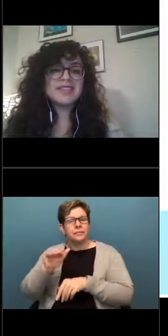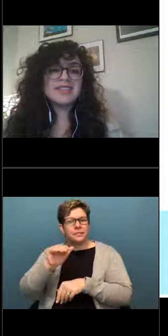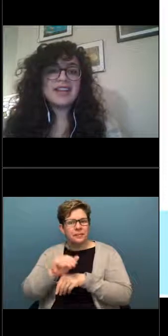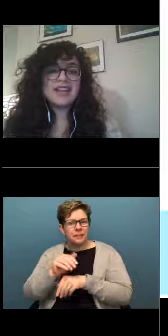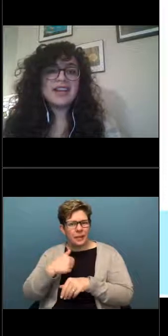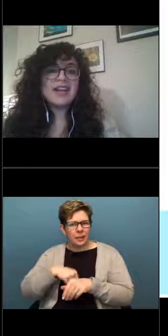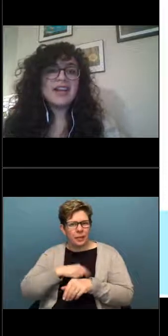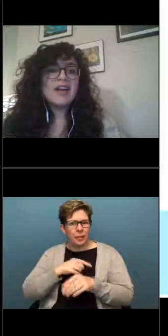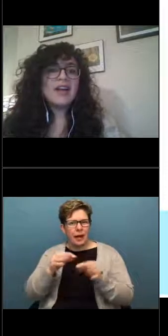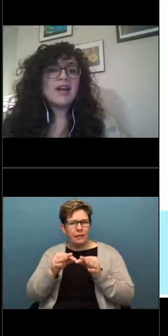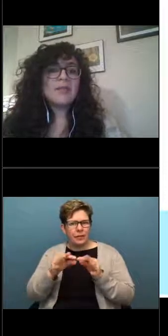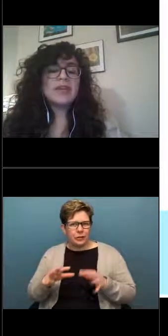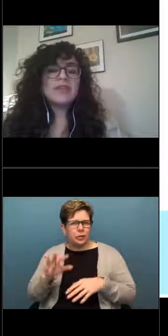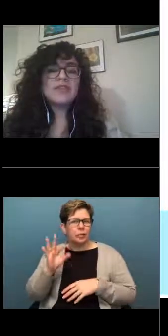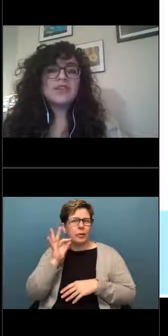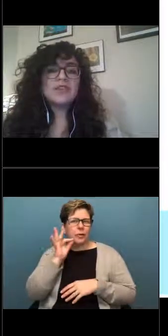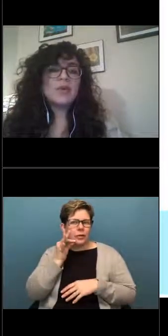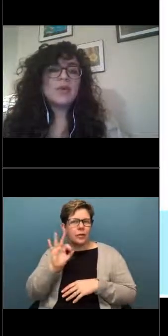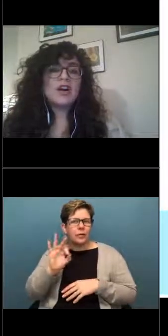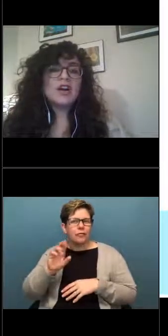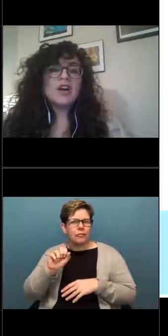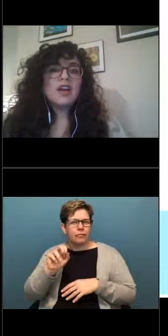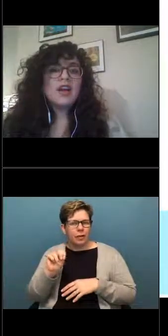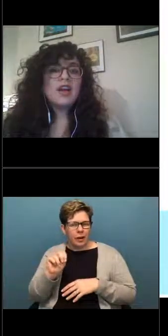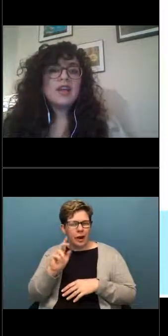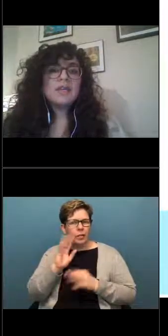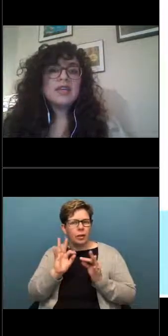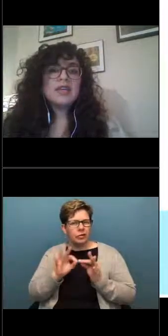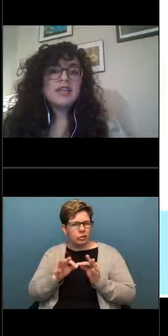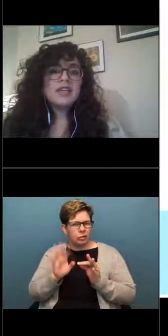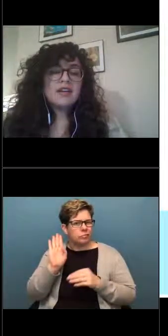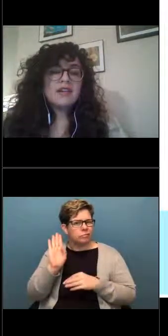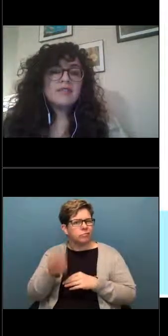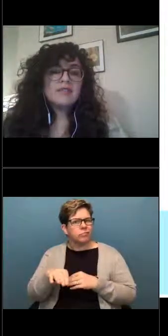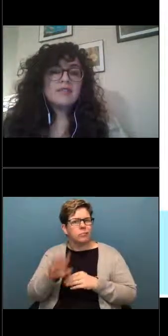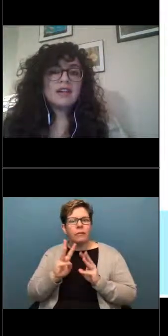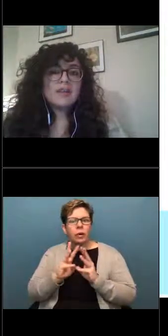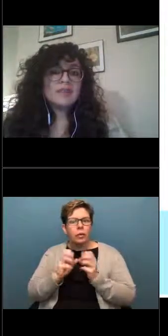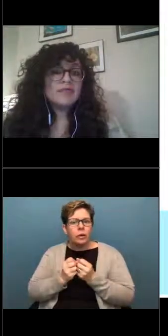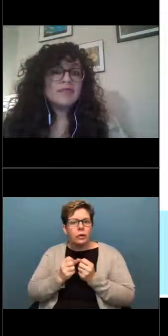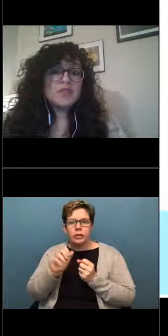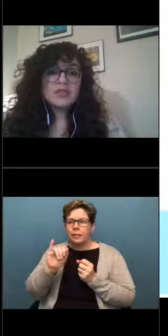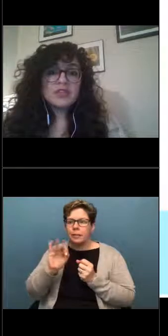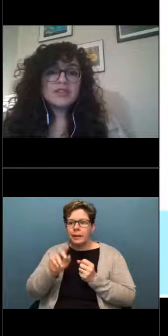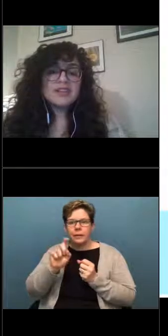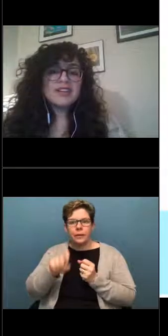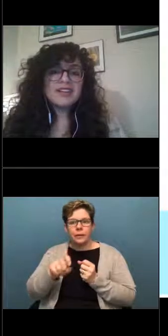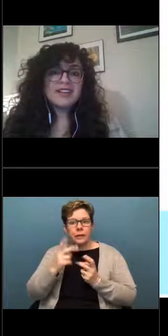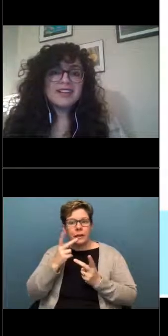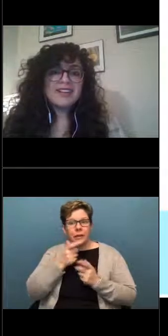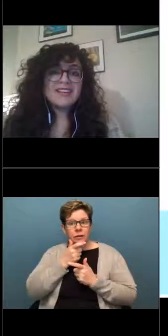assisting us today. If you are in need of